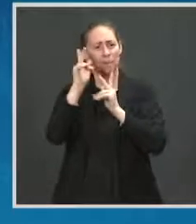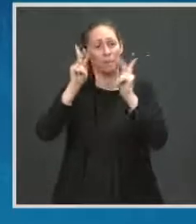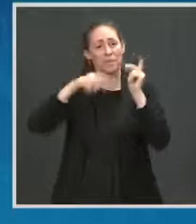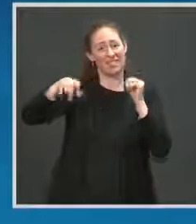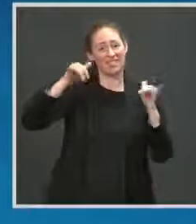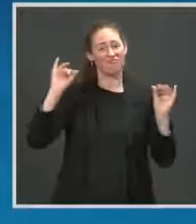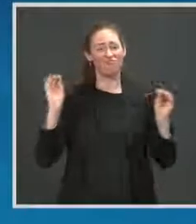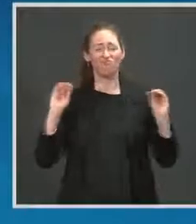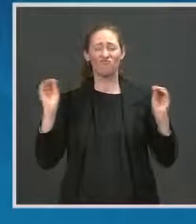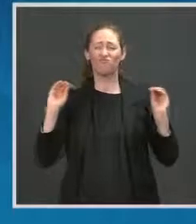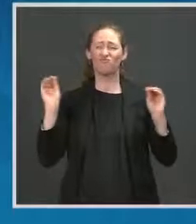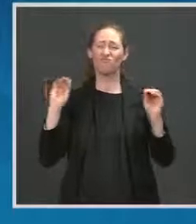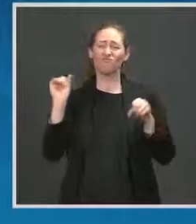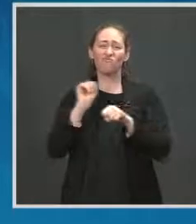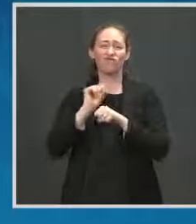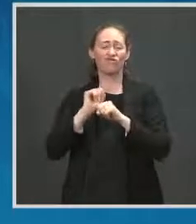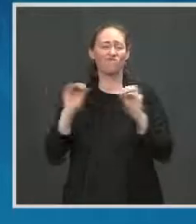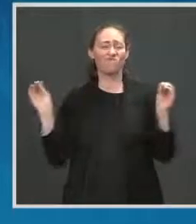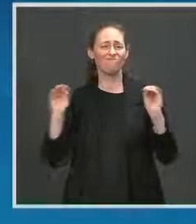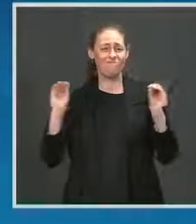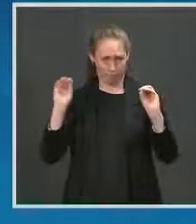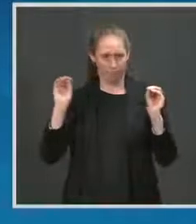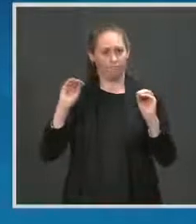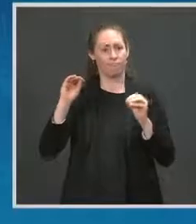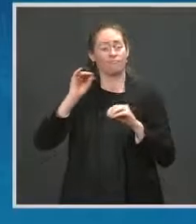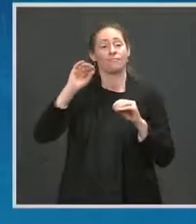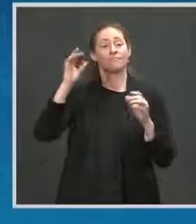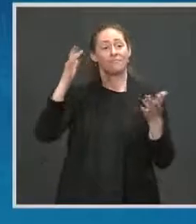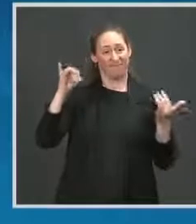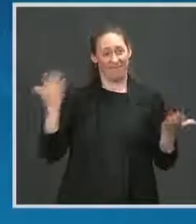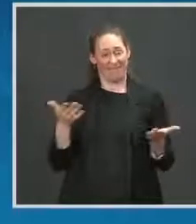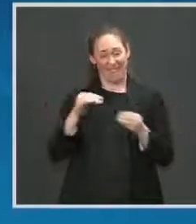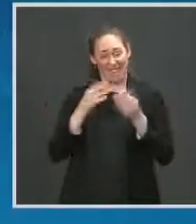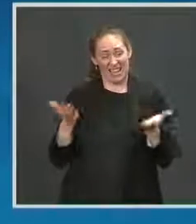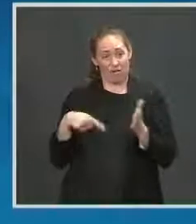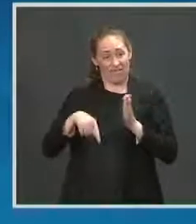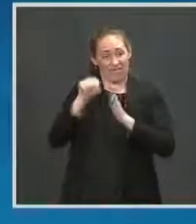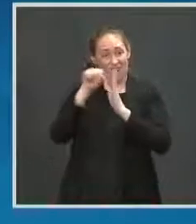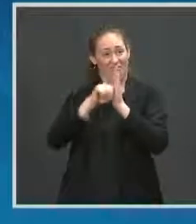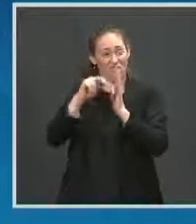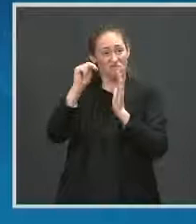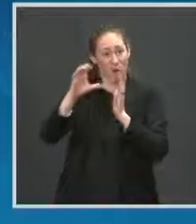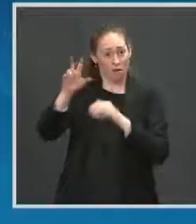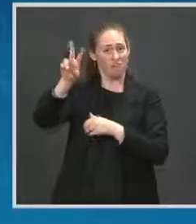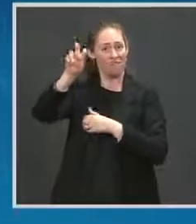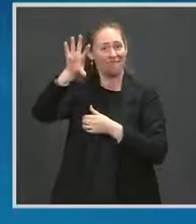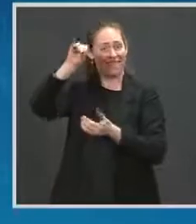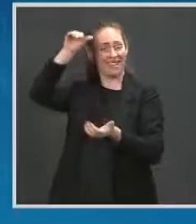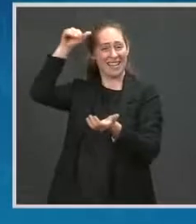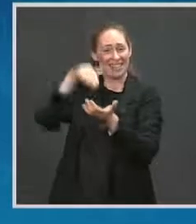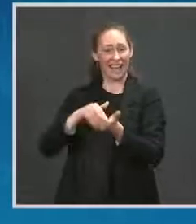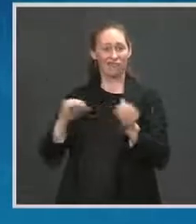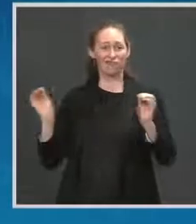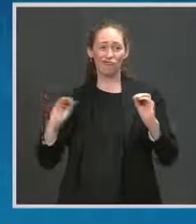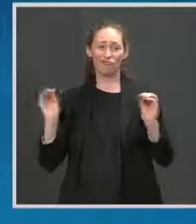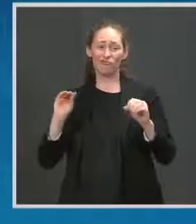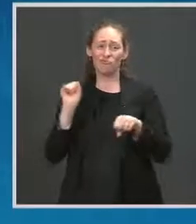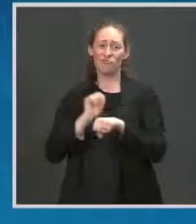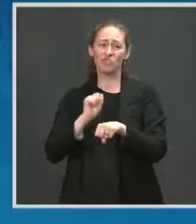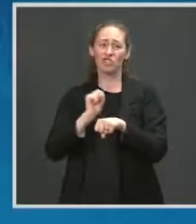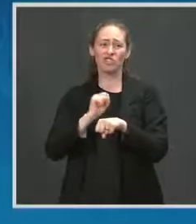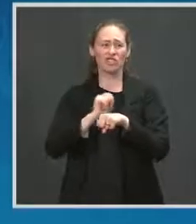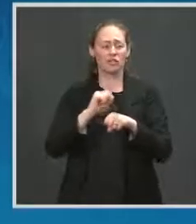more than 250,000 right here in North Carolina, the American Jobs Plan will create millions of